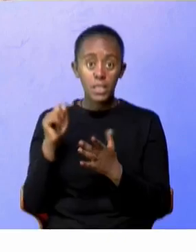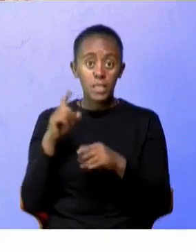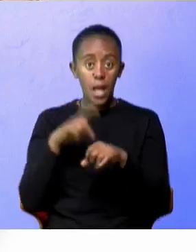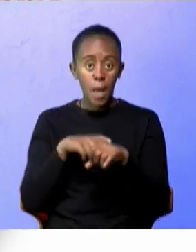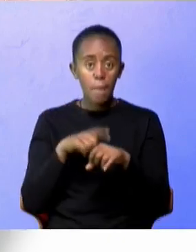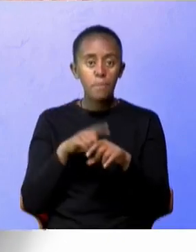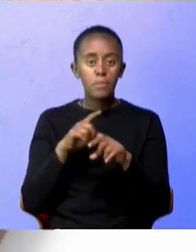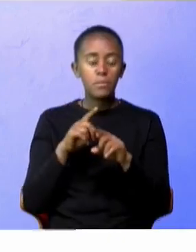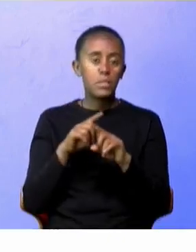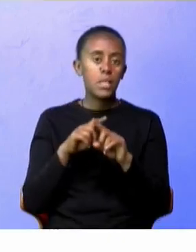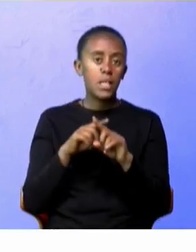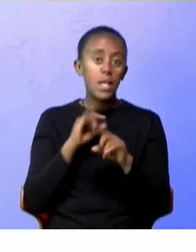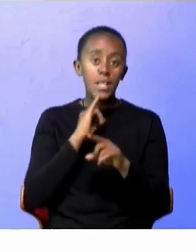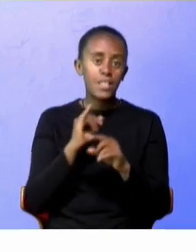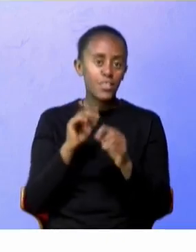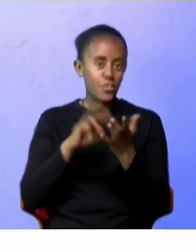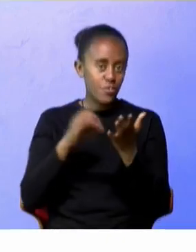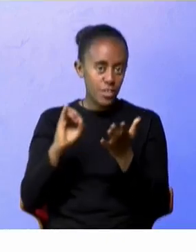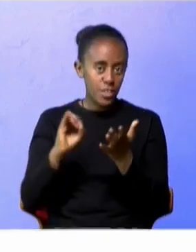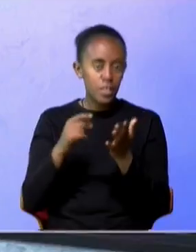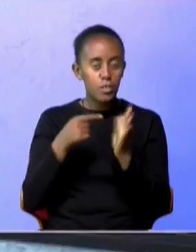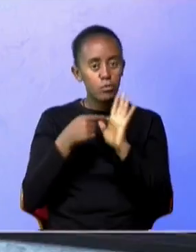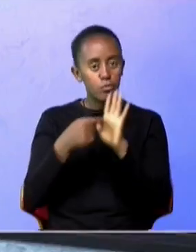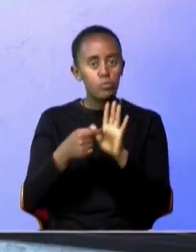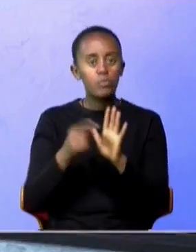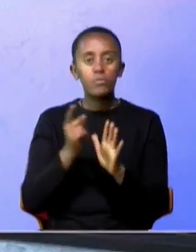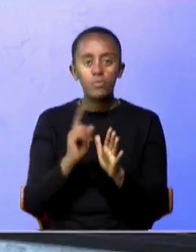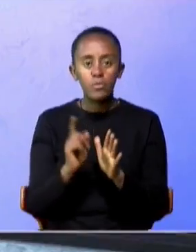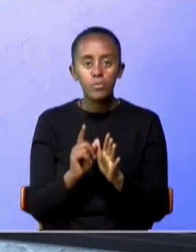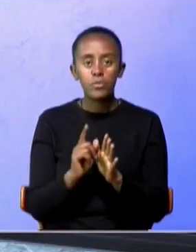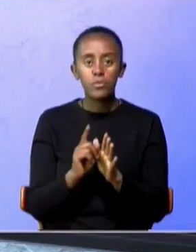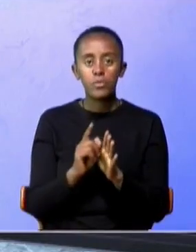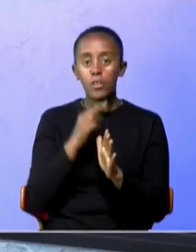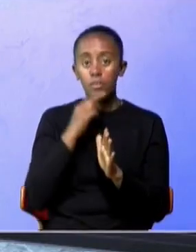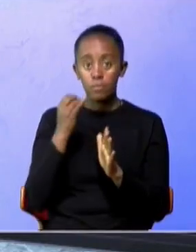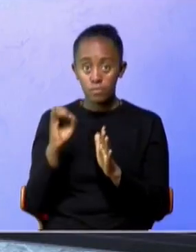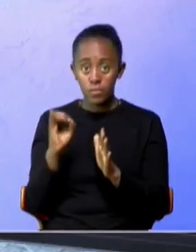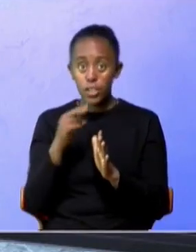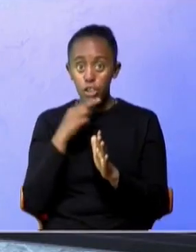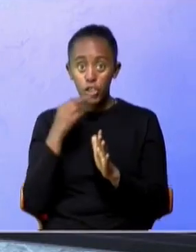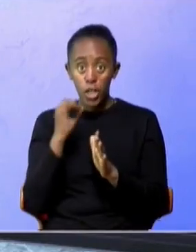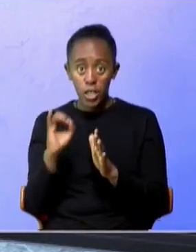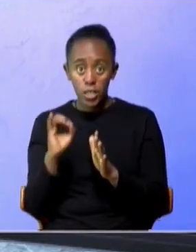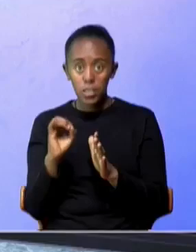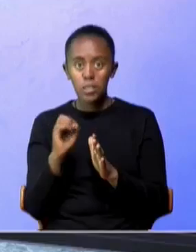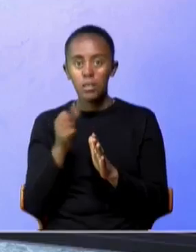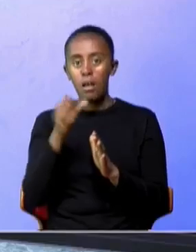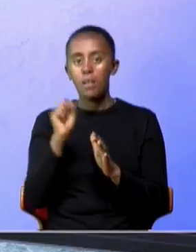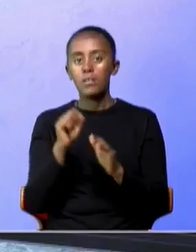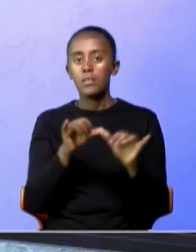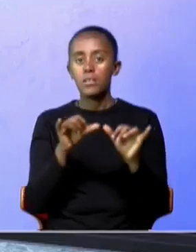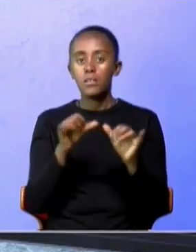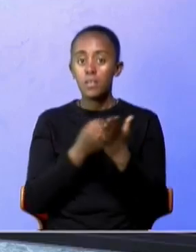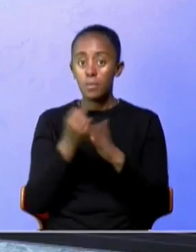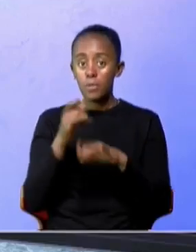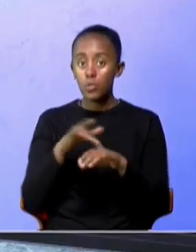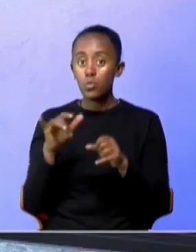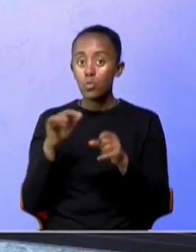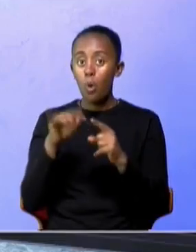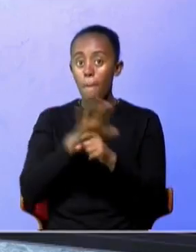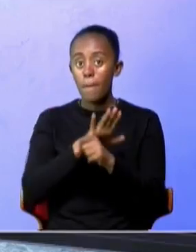reading. So when we are showing gerunds, or when we are using gerunds as a subject to